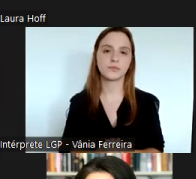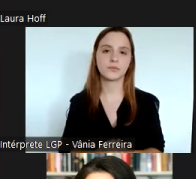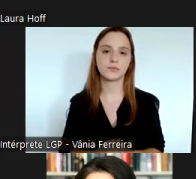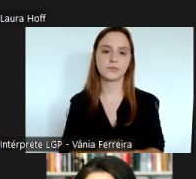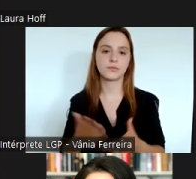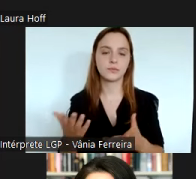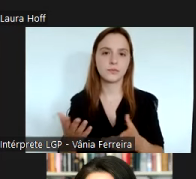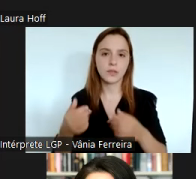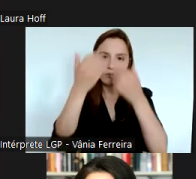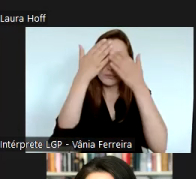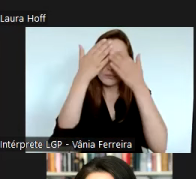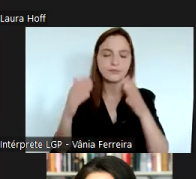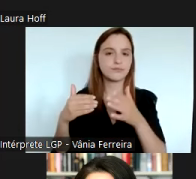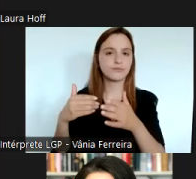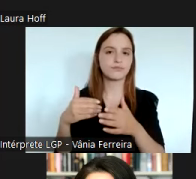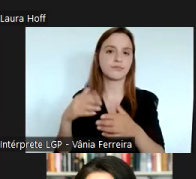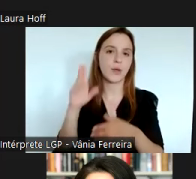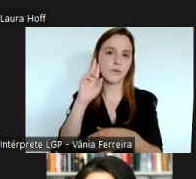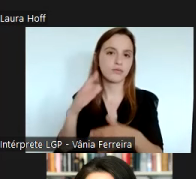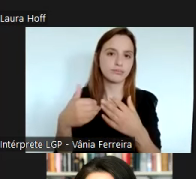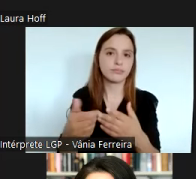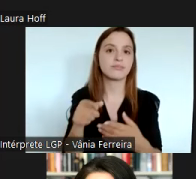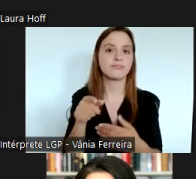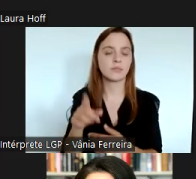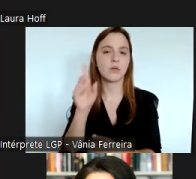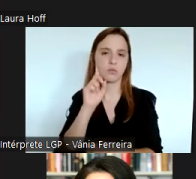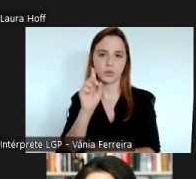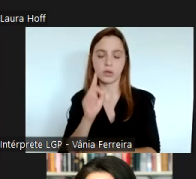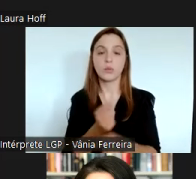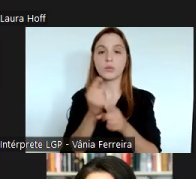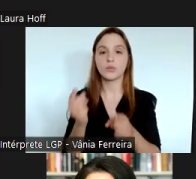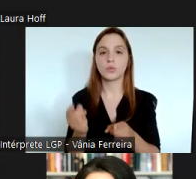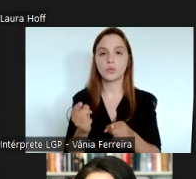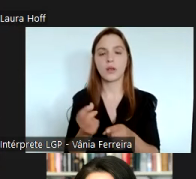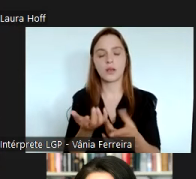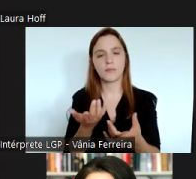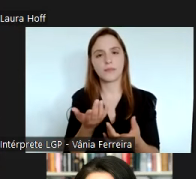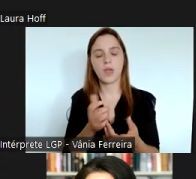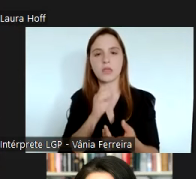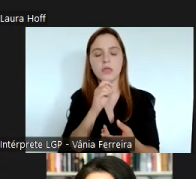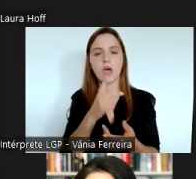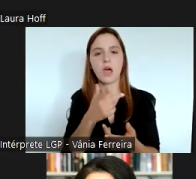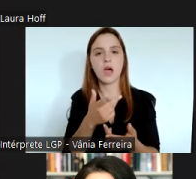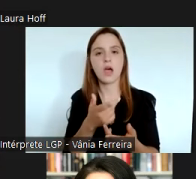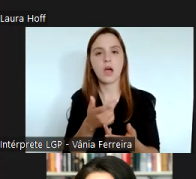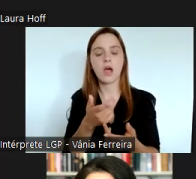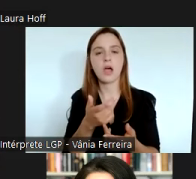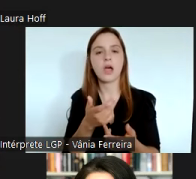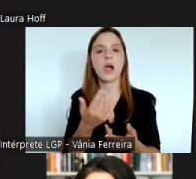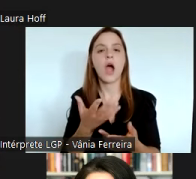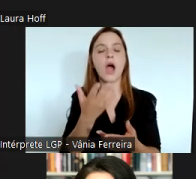is really important because it allows citizens and residents to have